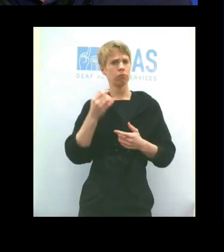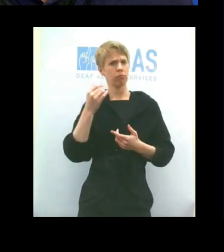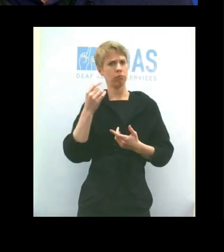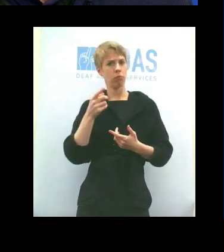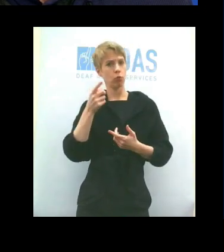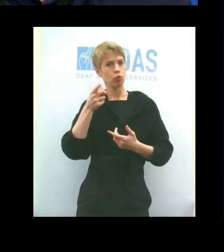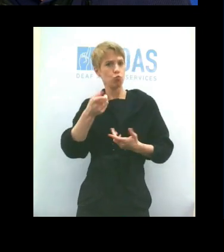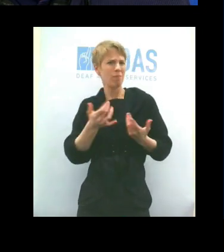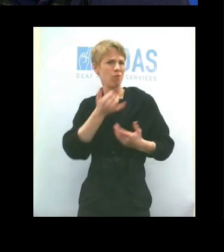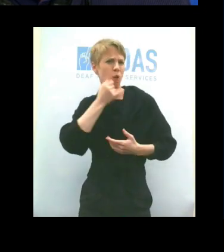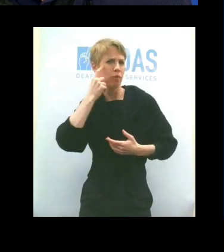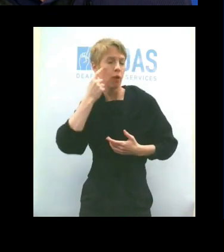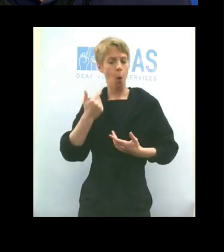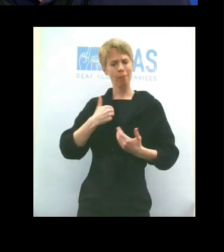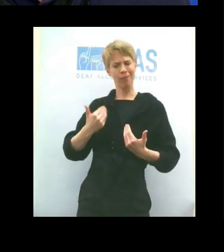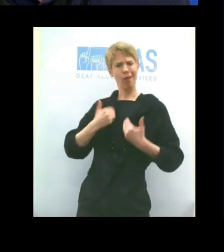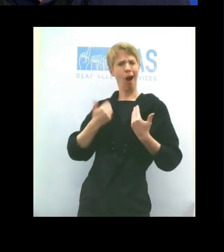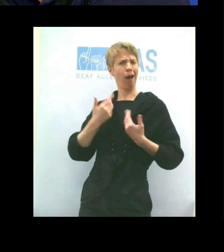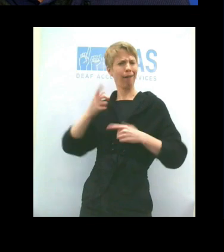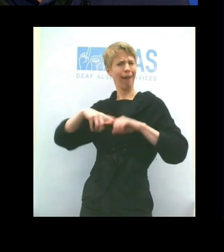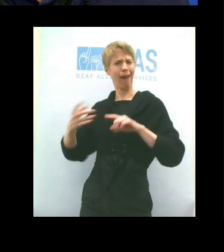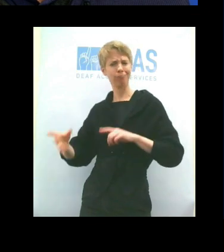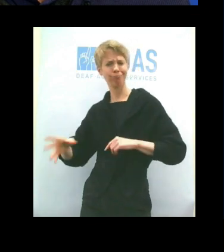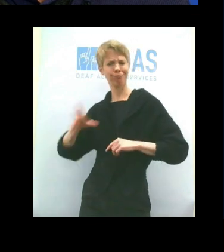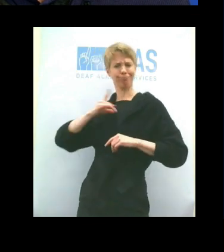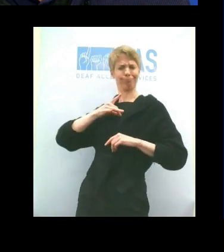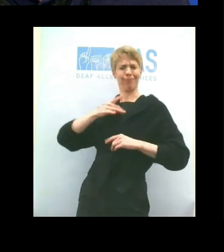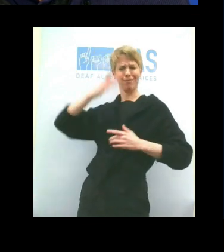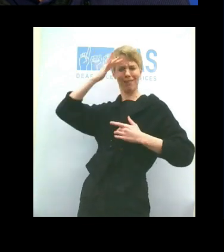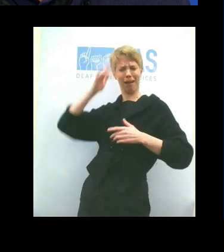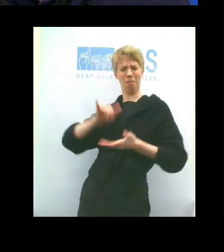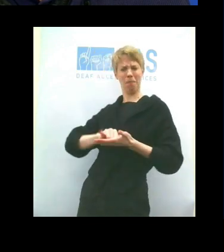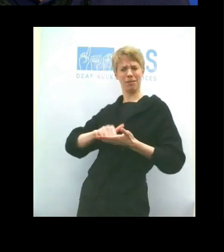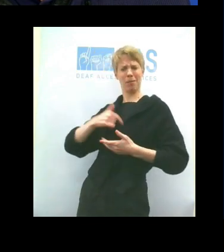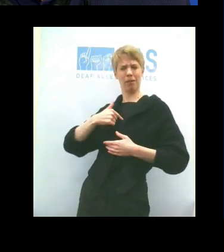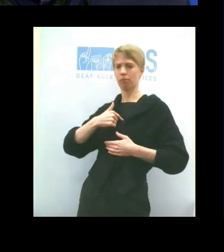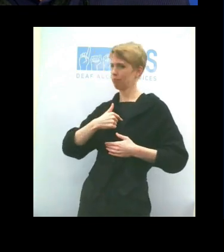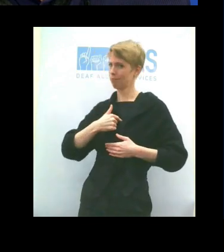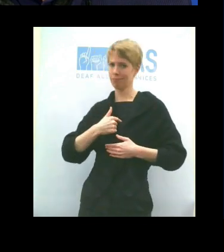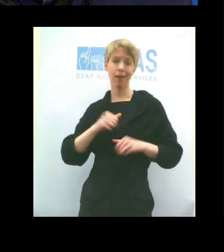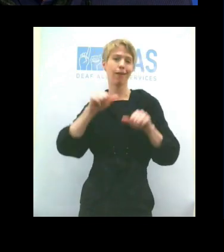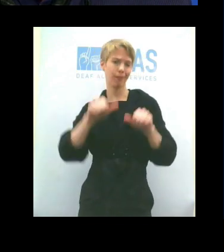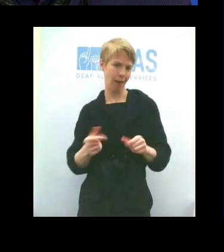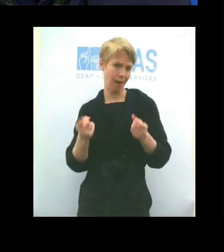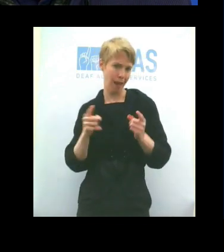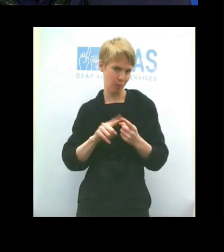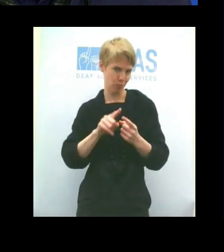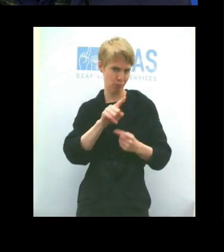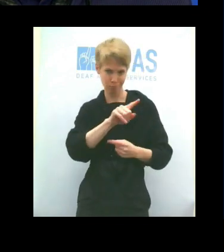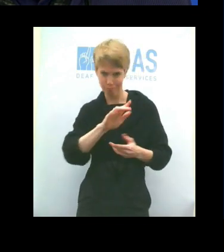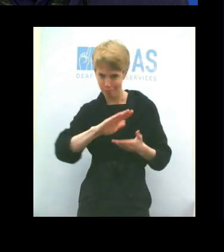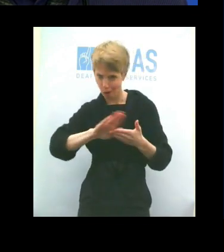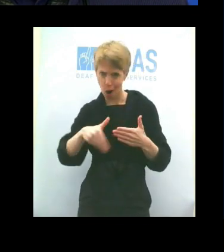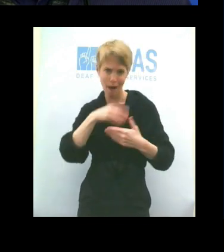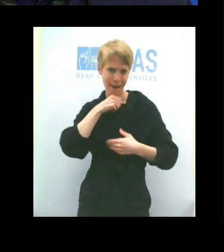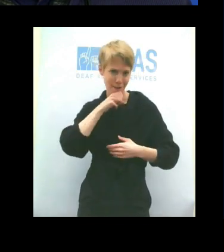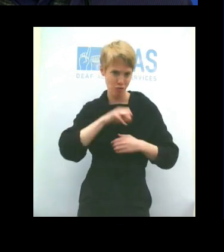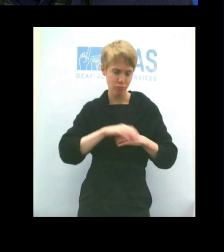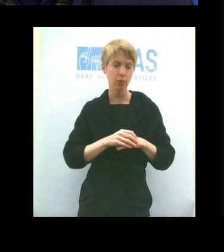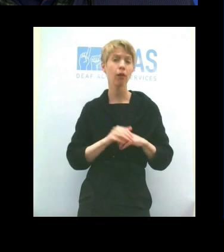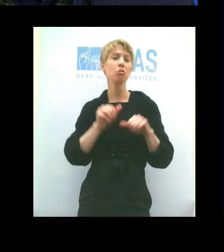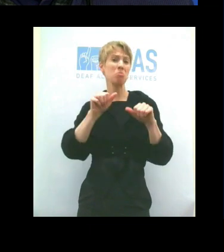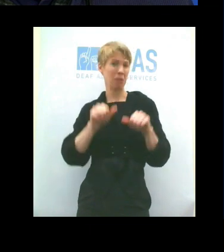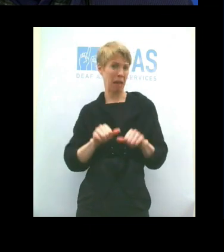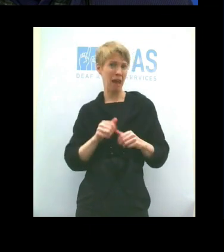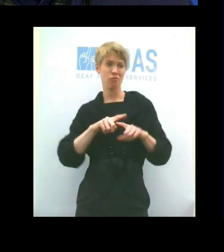the COVID-19, as we'll show in a second with regards to the percentages by age range. And you could be hospitalized even